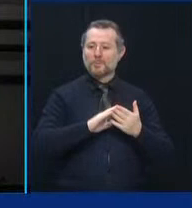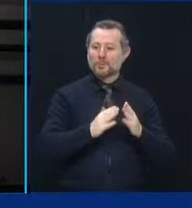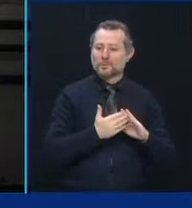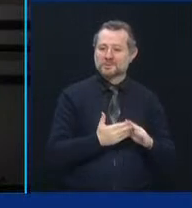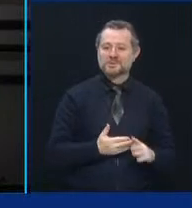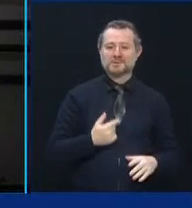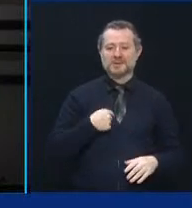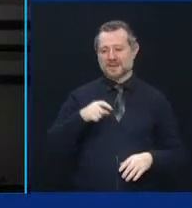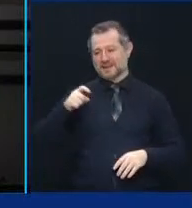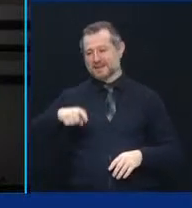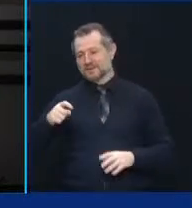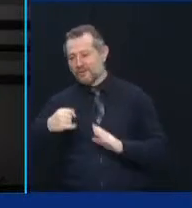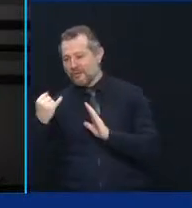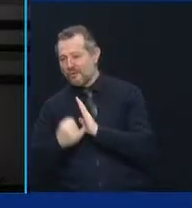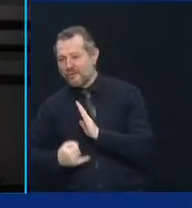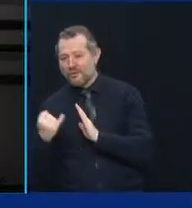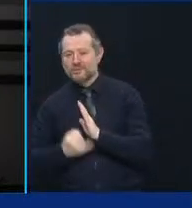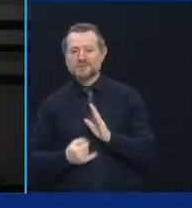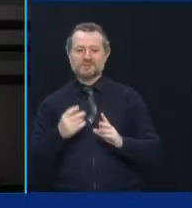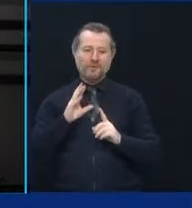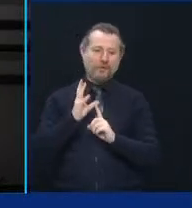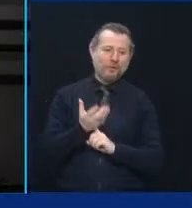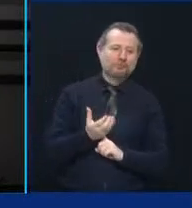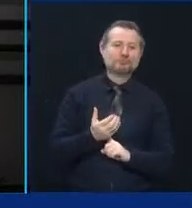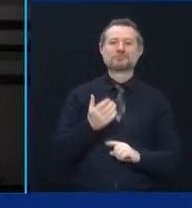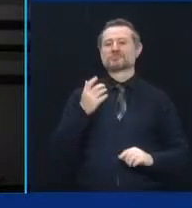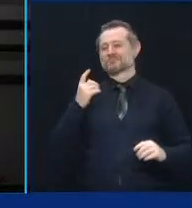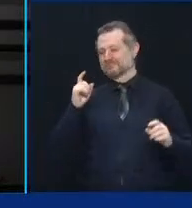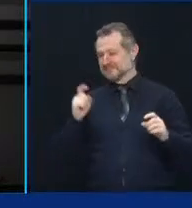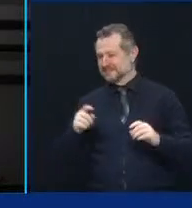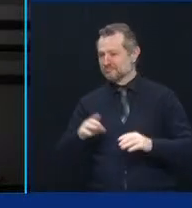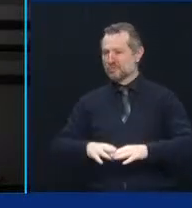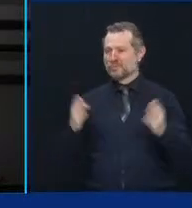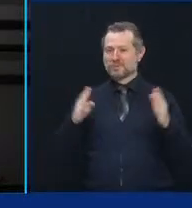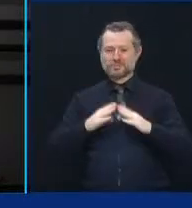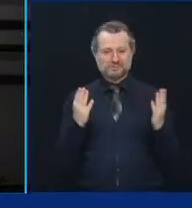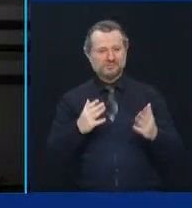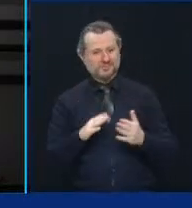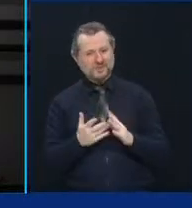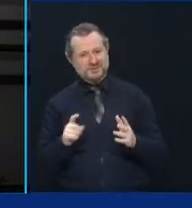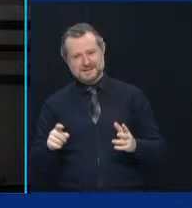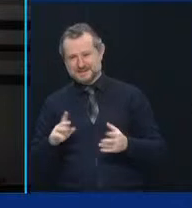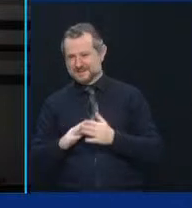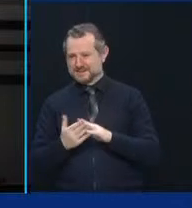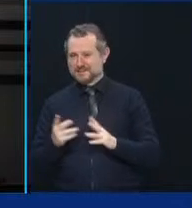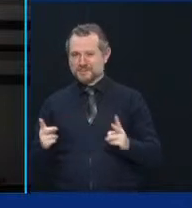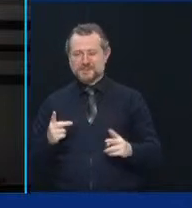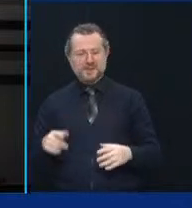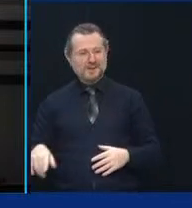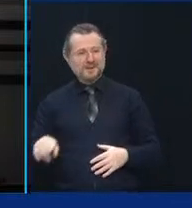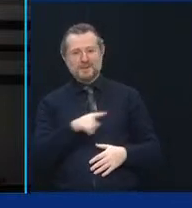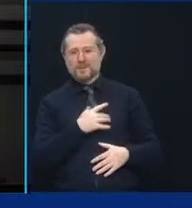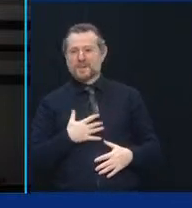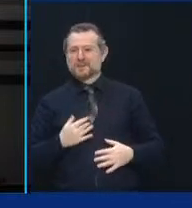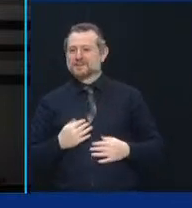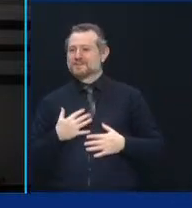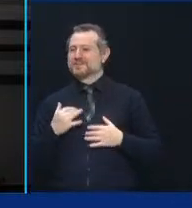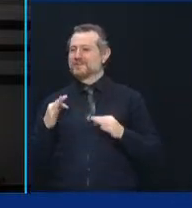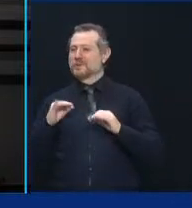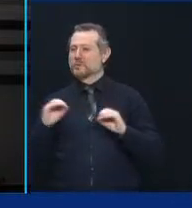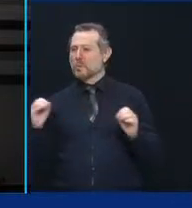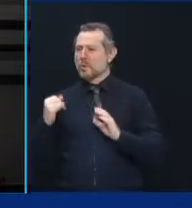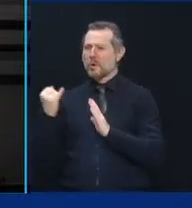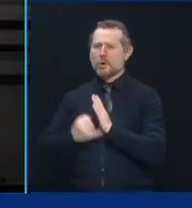culture open again. That is what makes a city a city. If you don't have arts and culture, why be in a